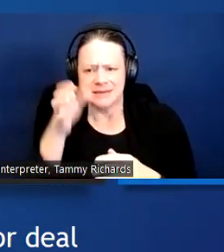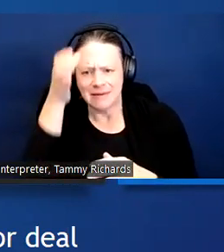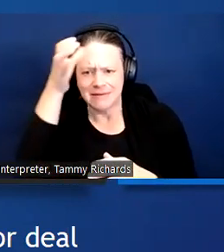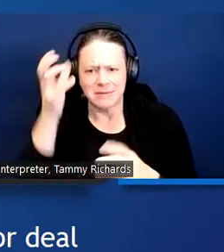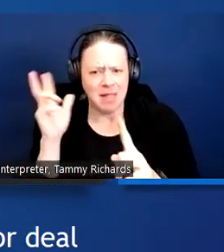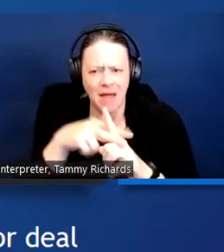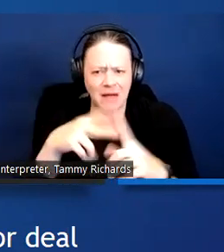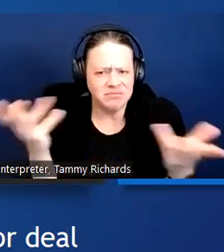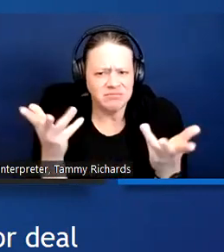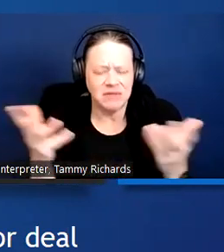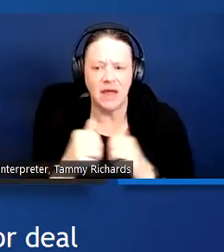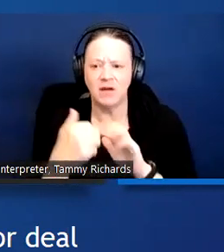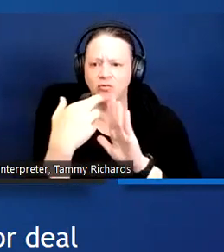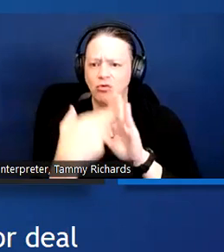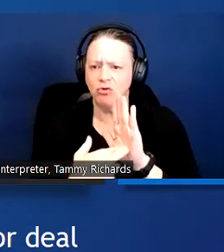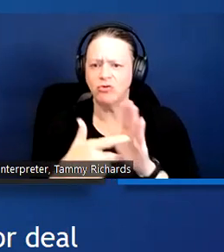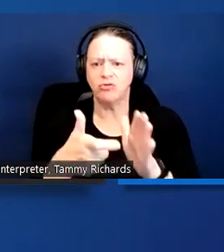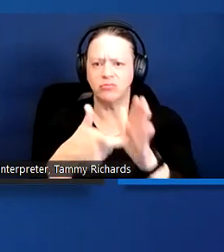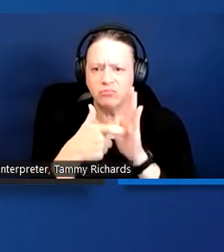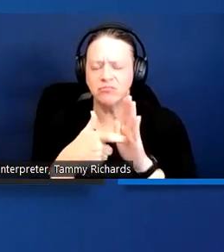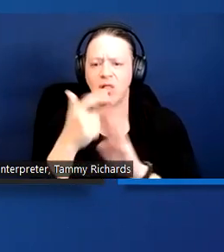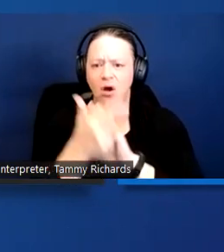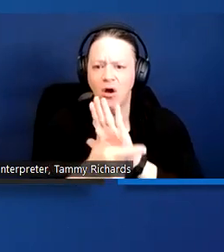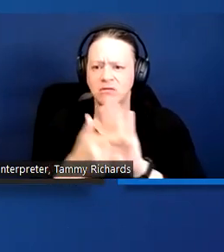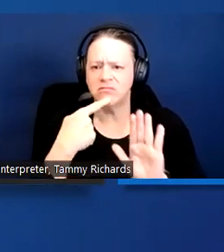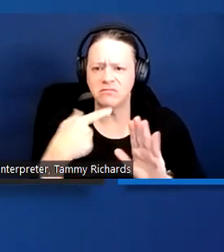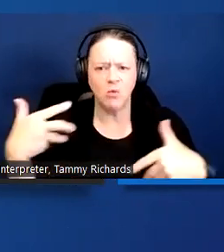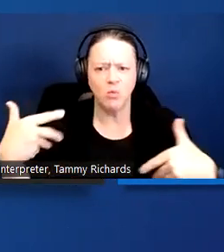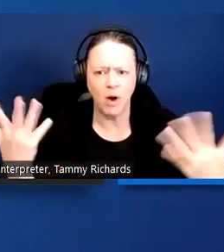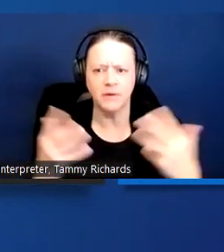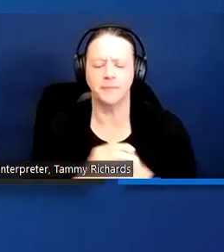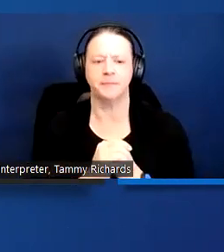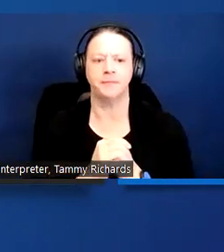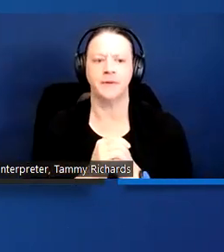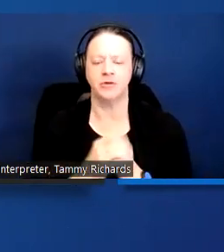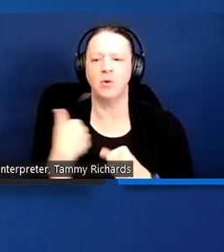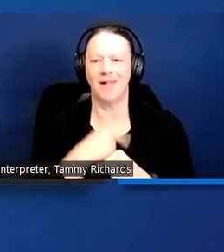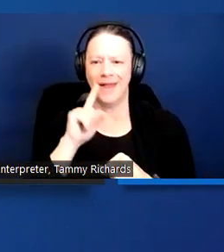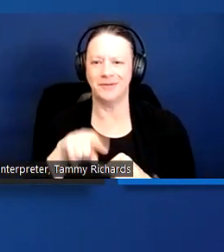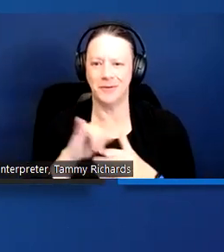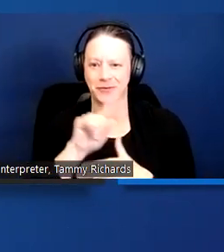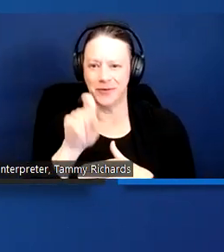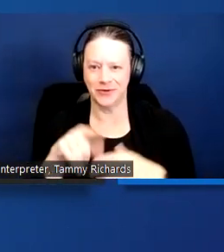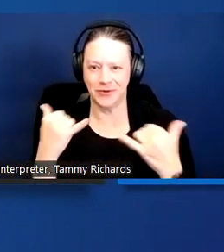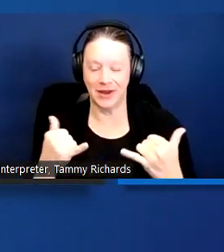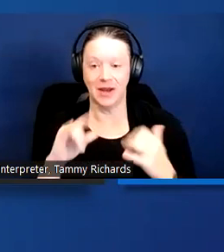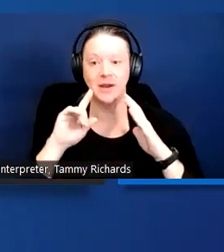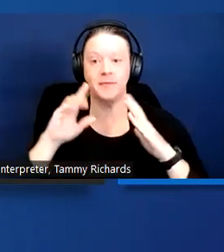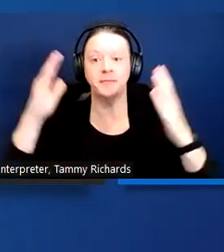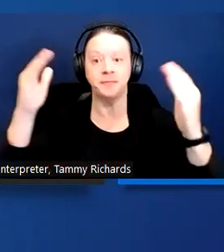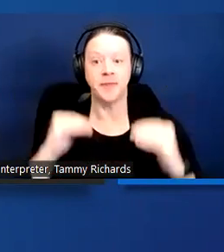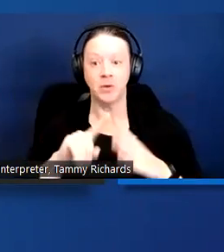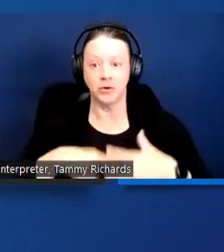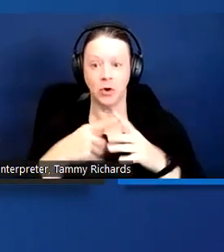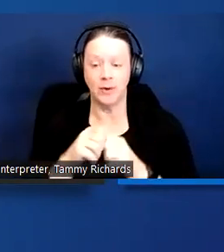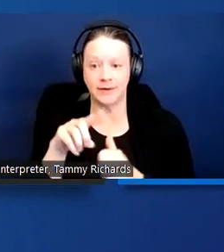you know, what are the regulations? Those are the questions we're going to answer today. So we'll start with the disabilities. Visual is